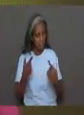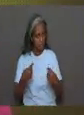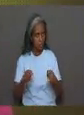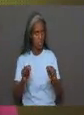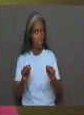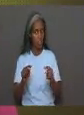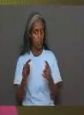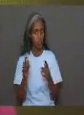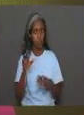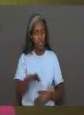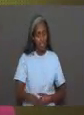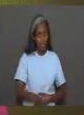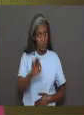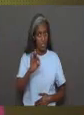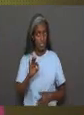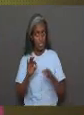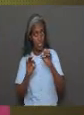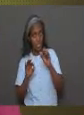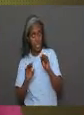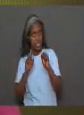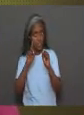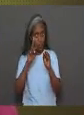Let us try to find